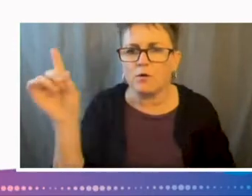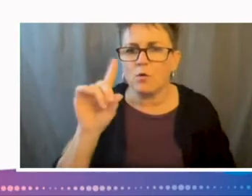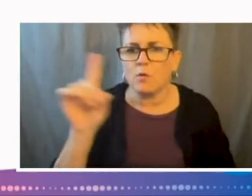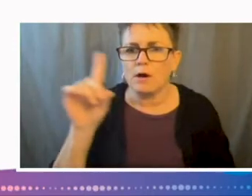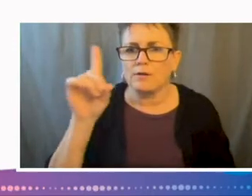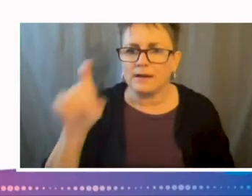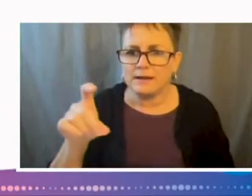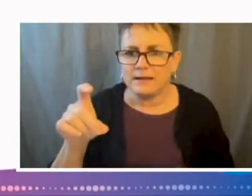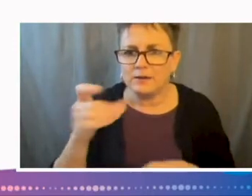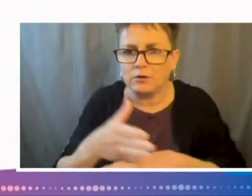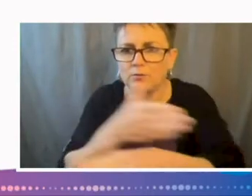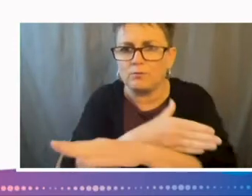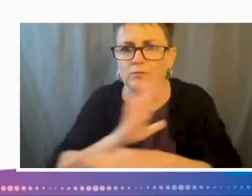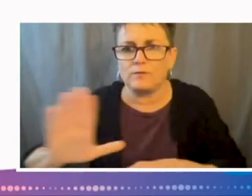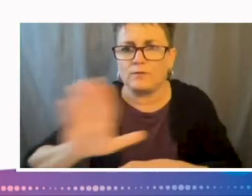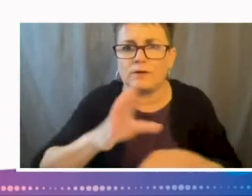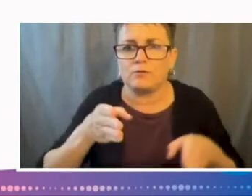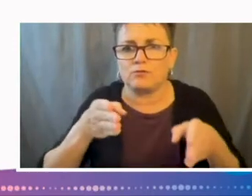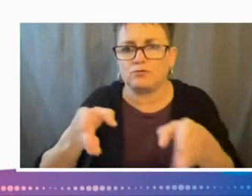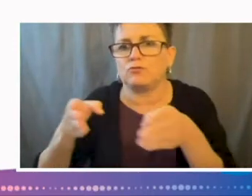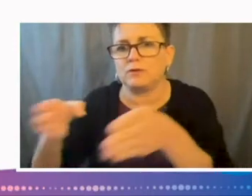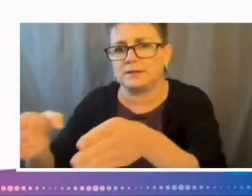safer.